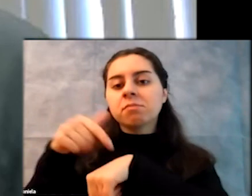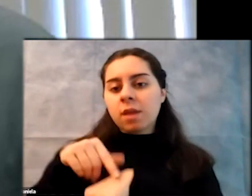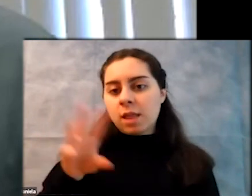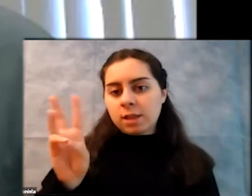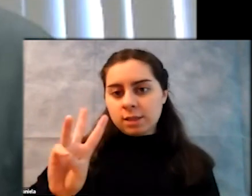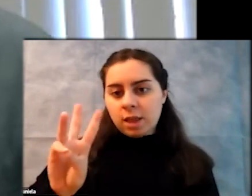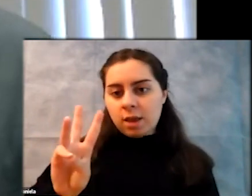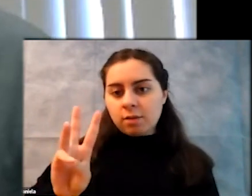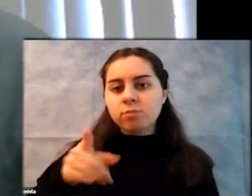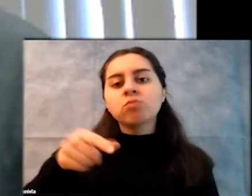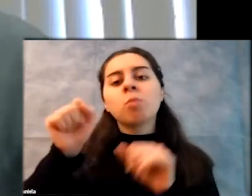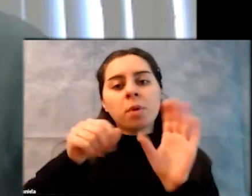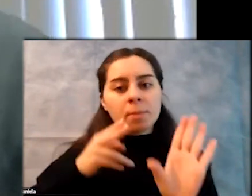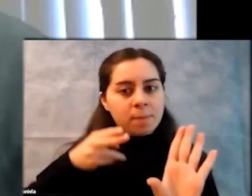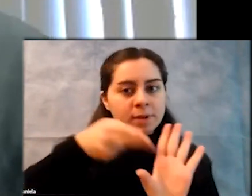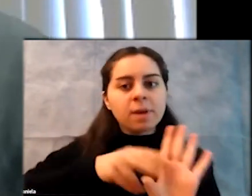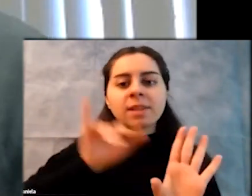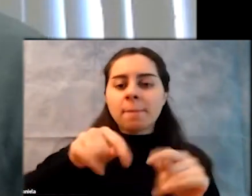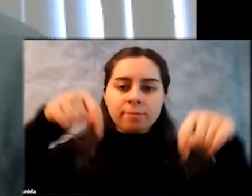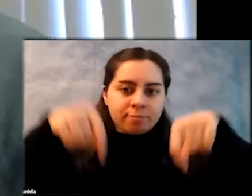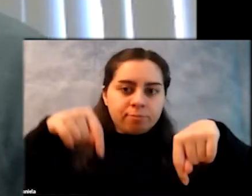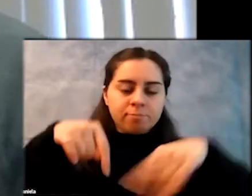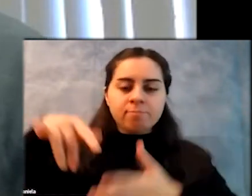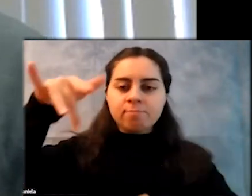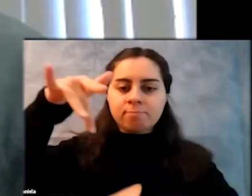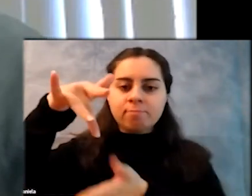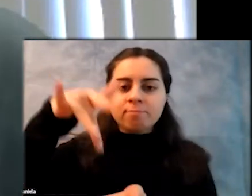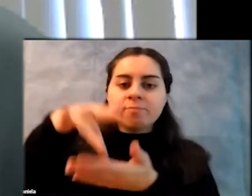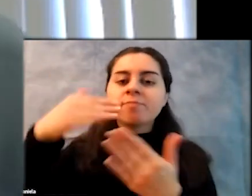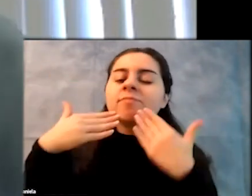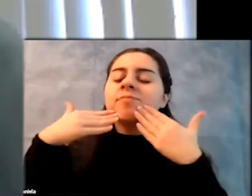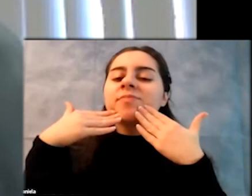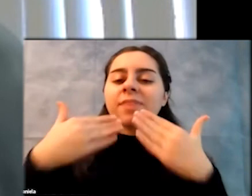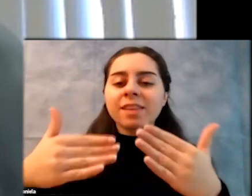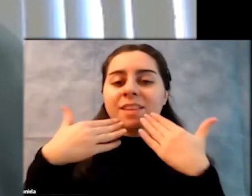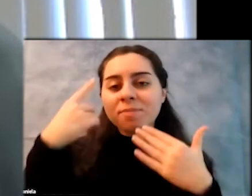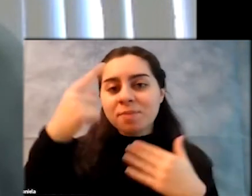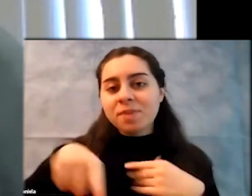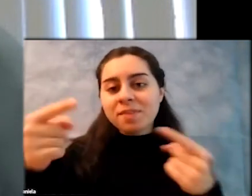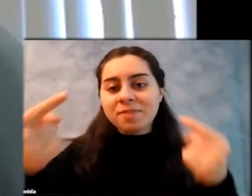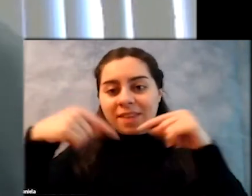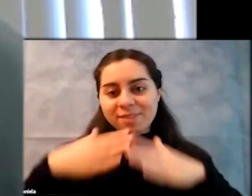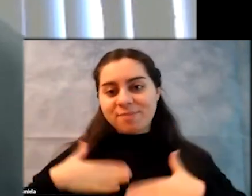And you can RSVP for that event there. Thank you so very much, everyone, for coming. We were so happy to have